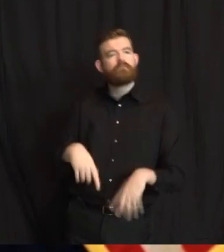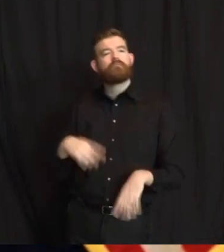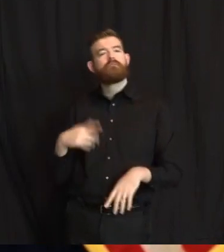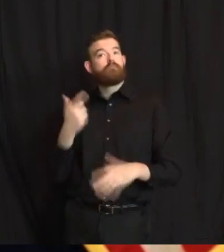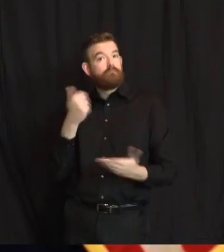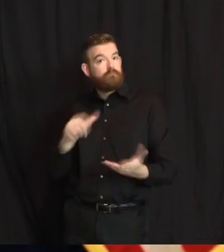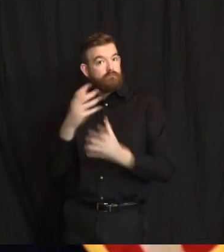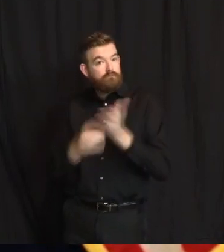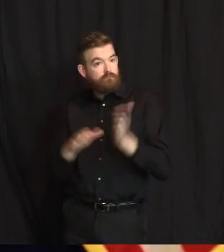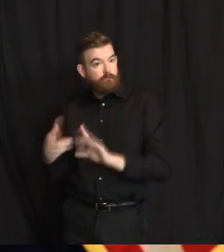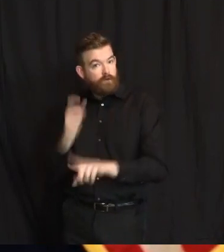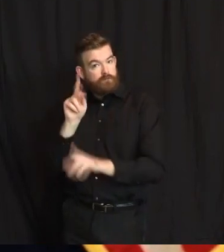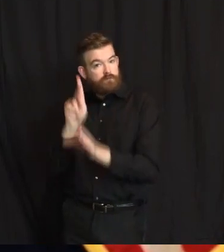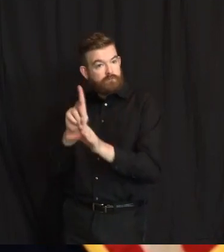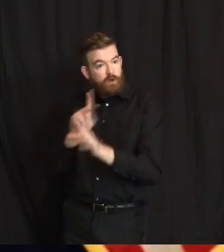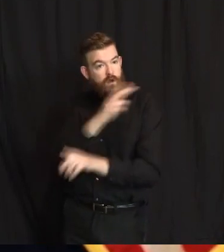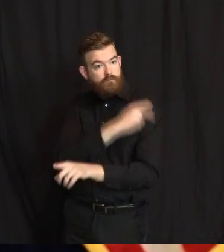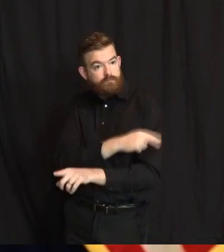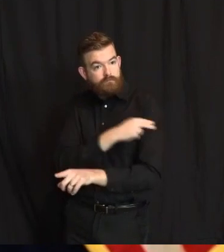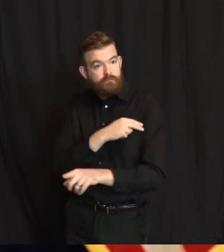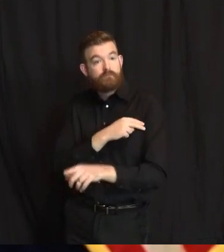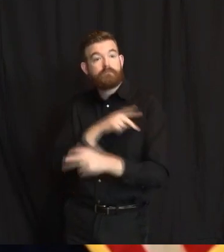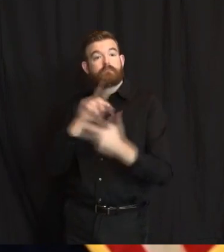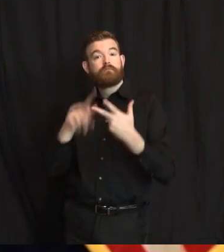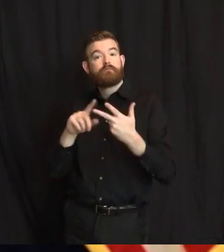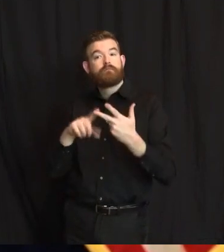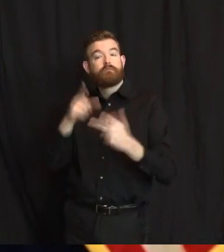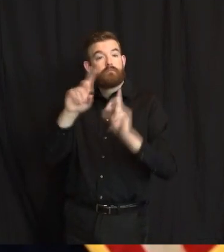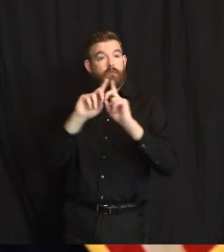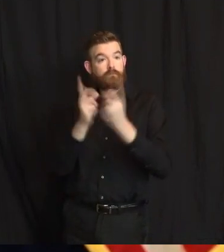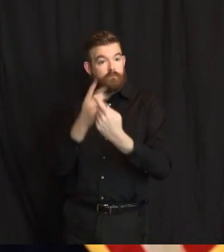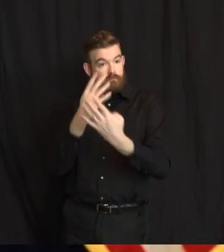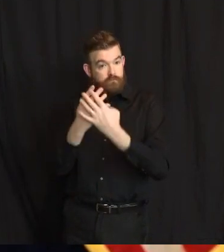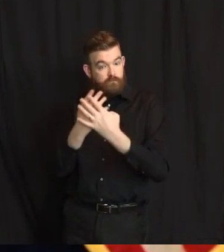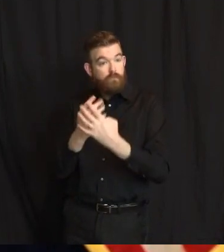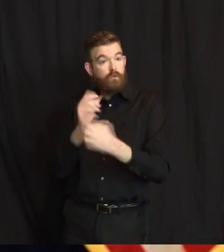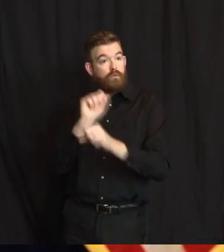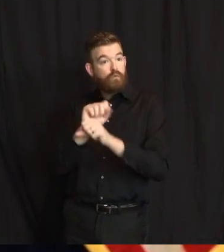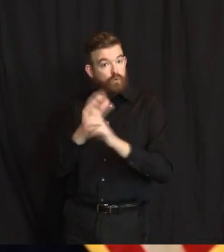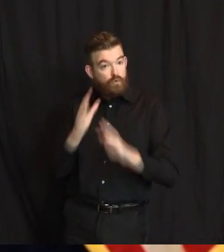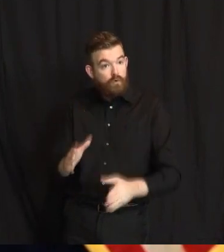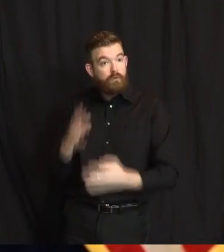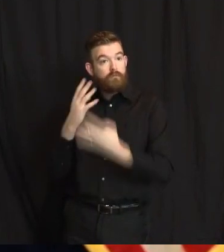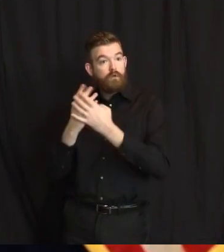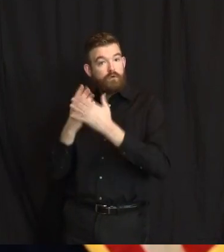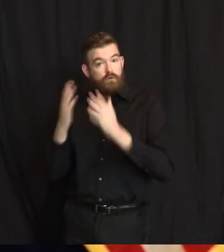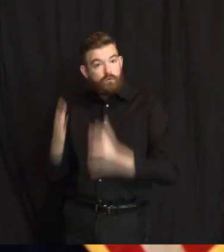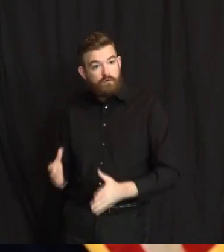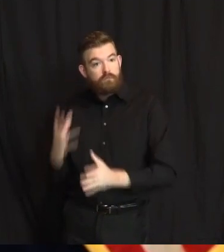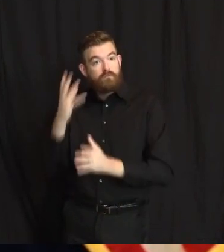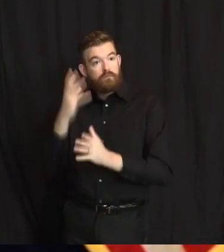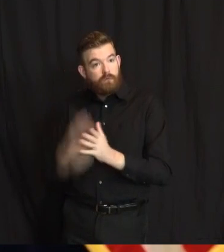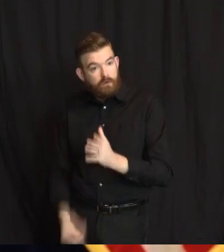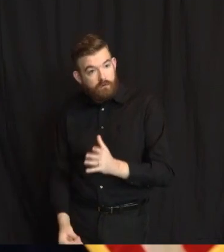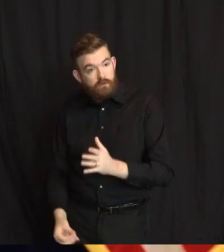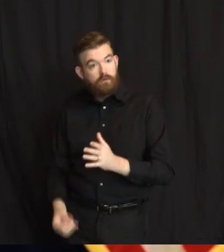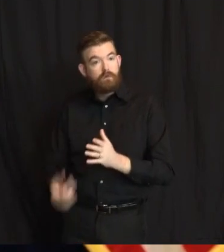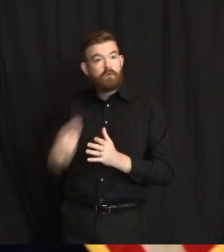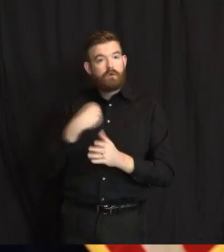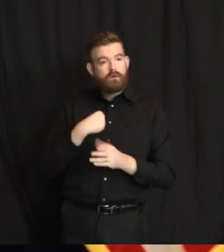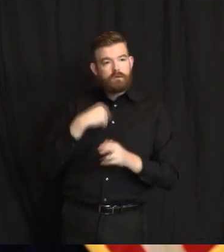corrections employee and the inmate. Can you give us the name, age, and the facility where the person was, and is it known how